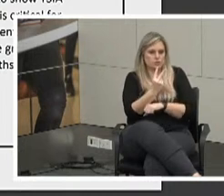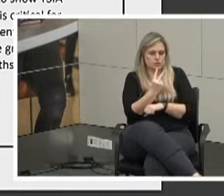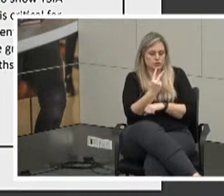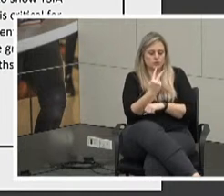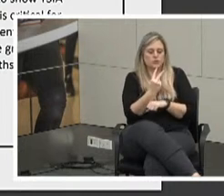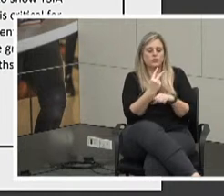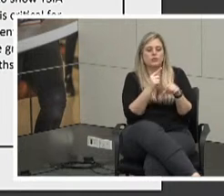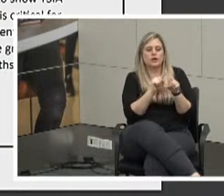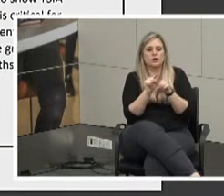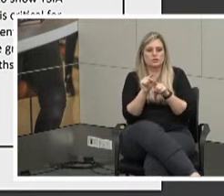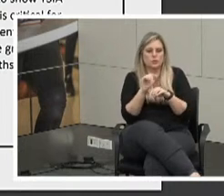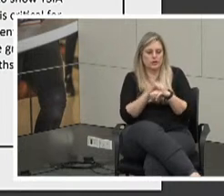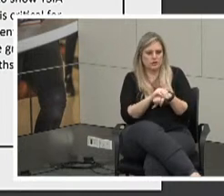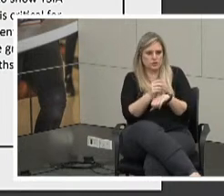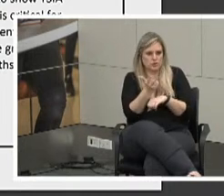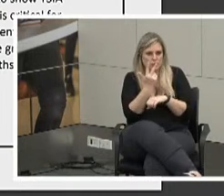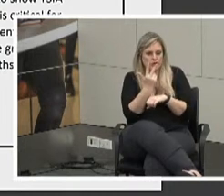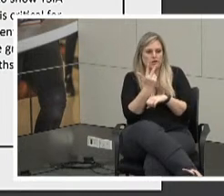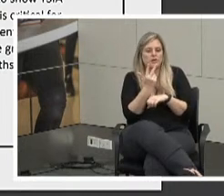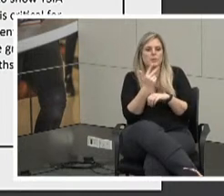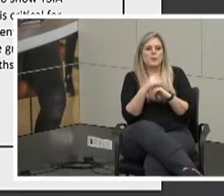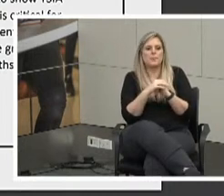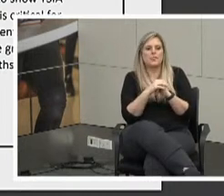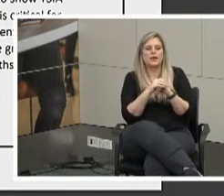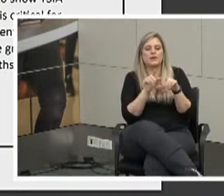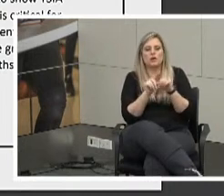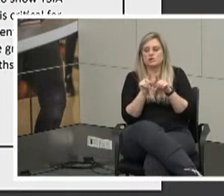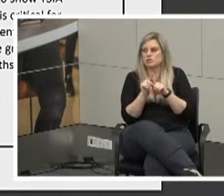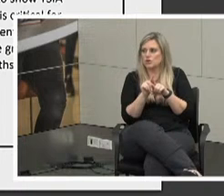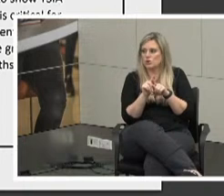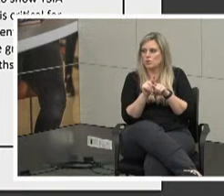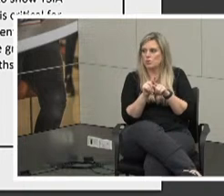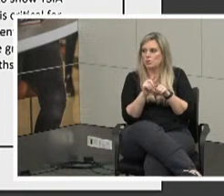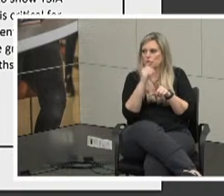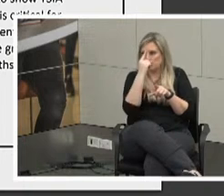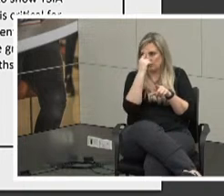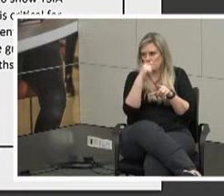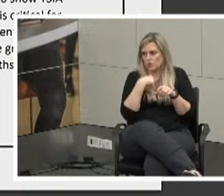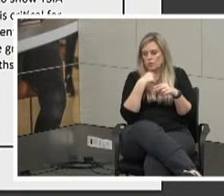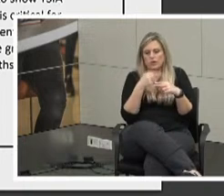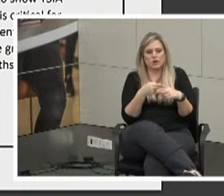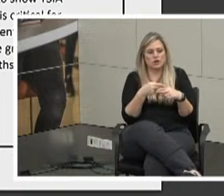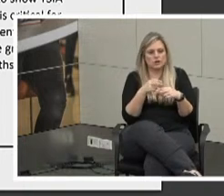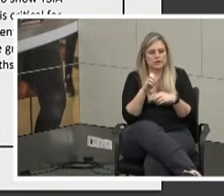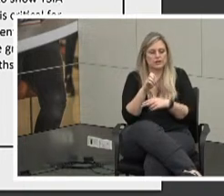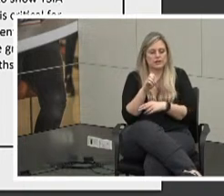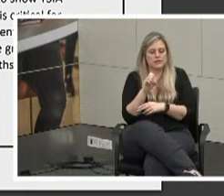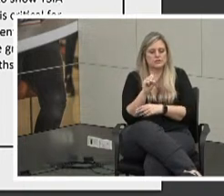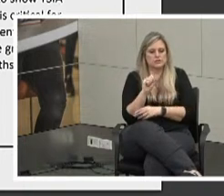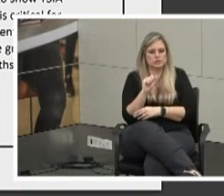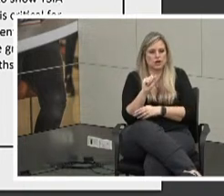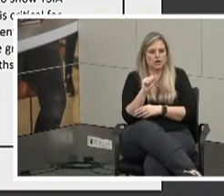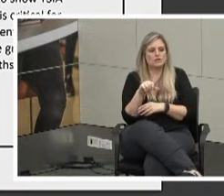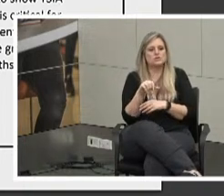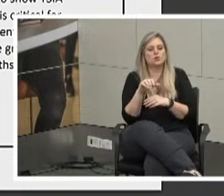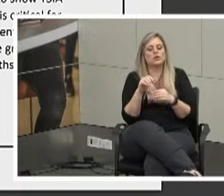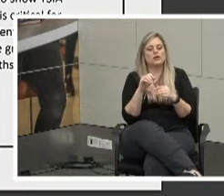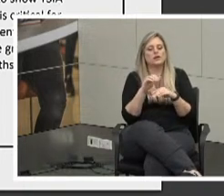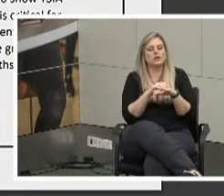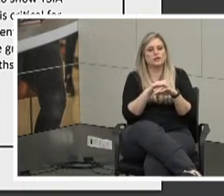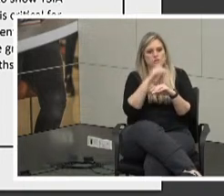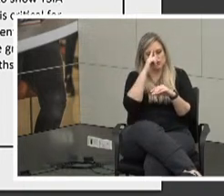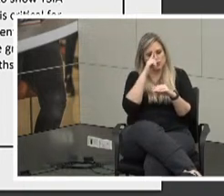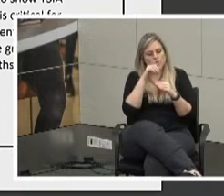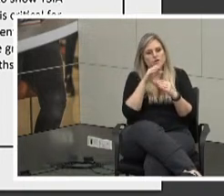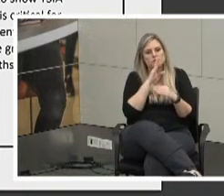well for English 3 as well um and then also for um what we call esol which is English for speakers of other languages to